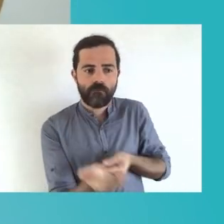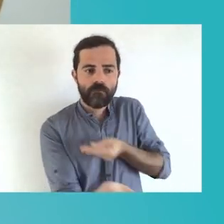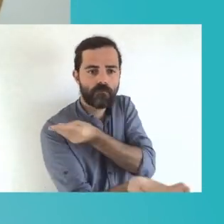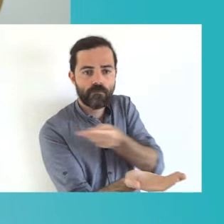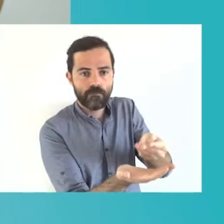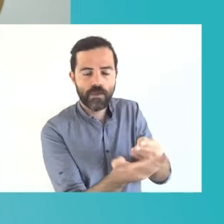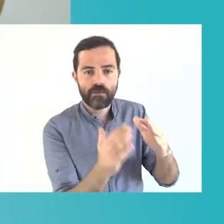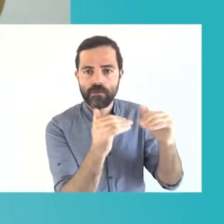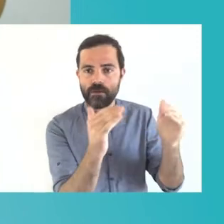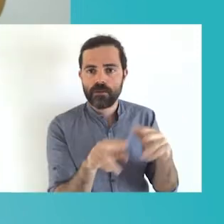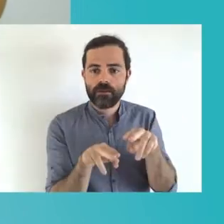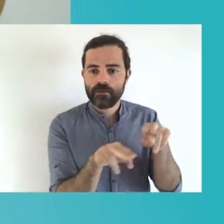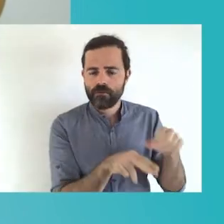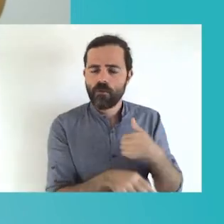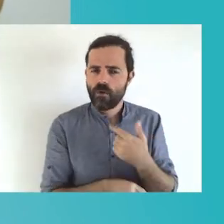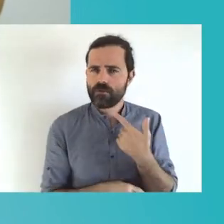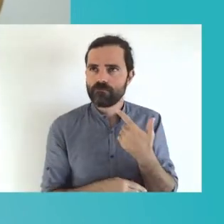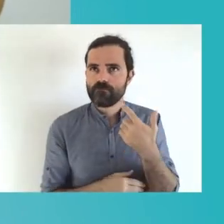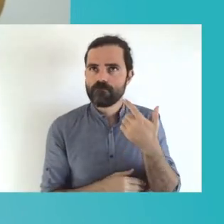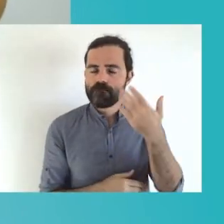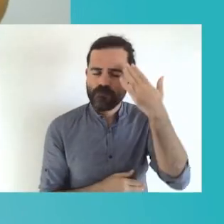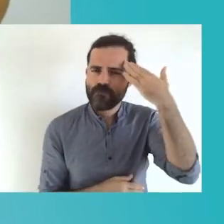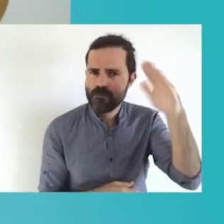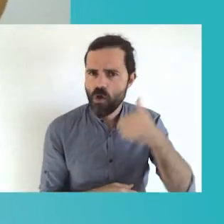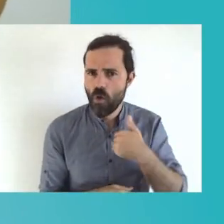their attention. And we are sure that we can do it.